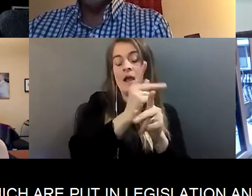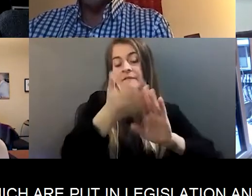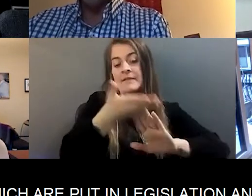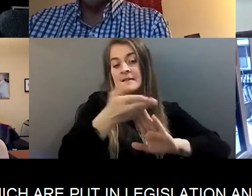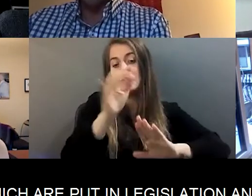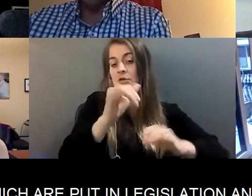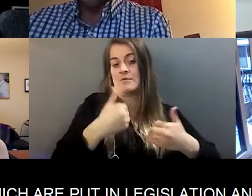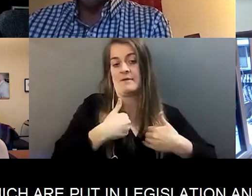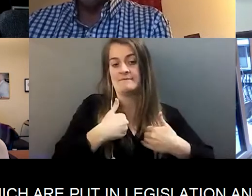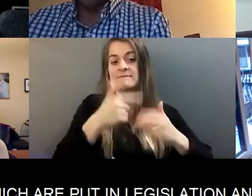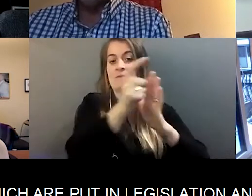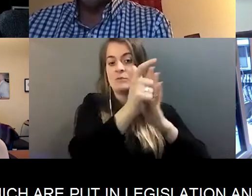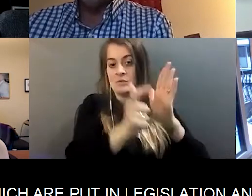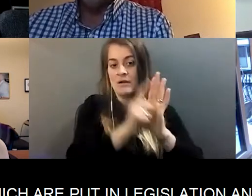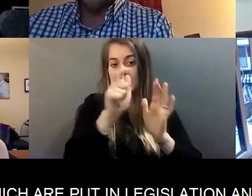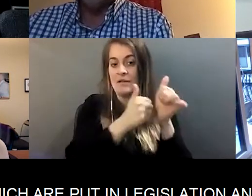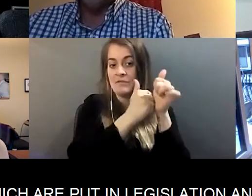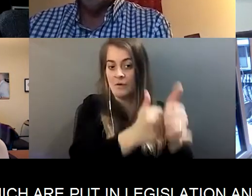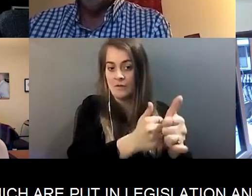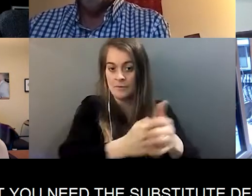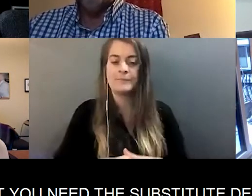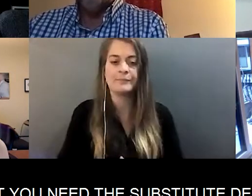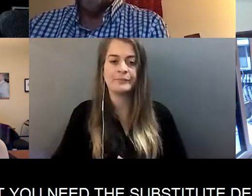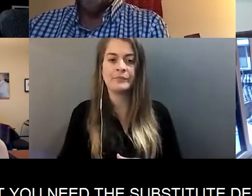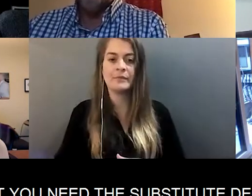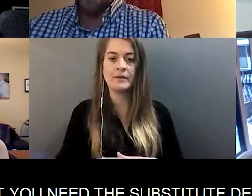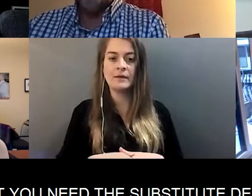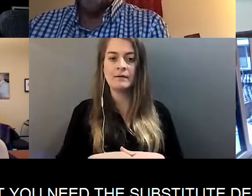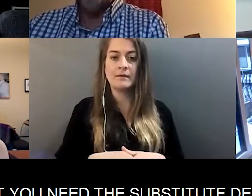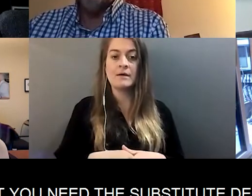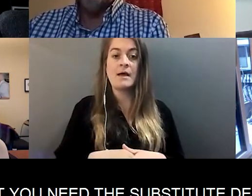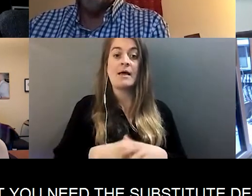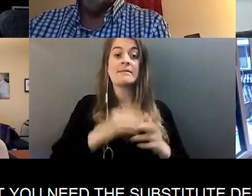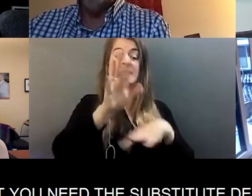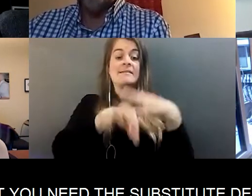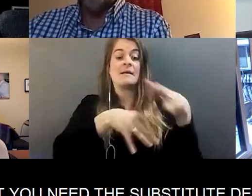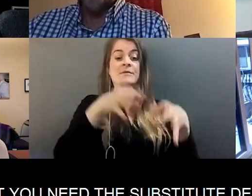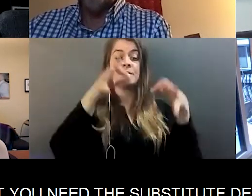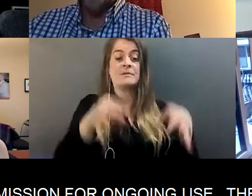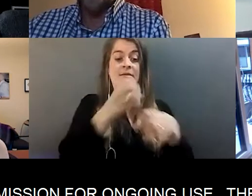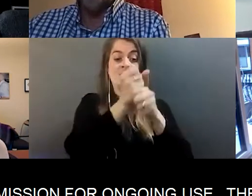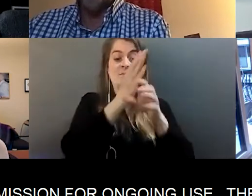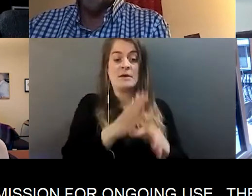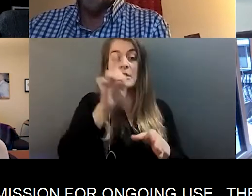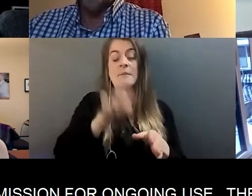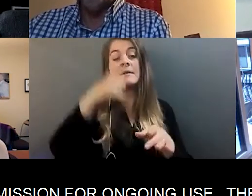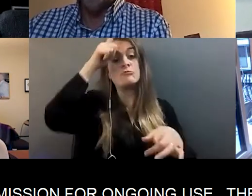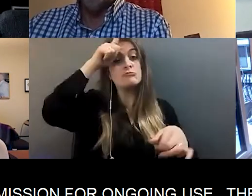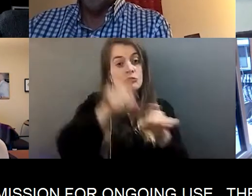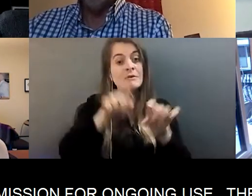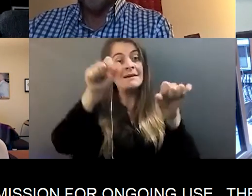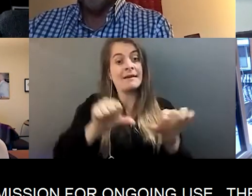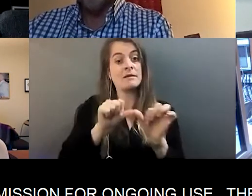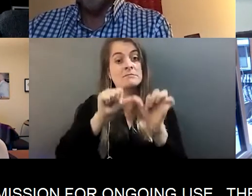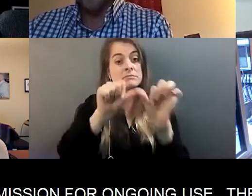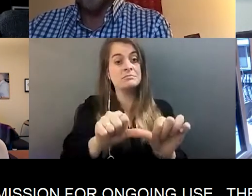put in legislation. And what they say is that you need the substitute decision maker's permission for ongoing use. You can use it